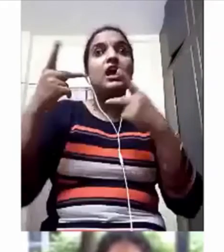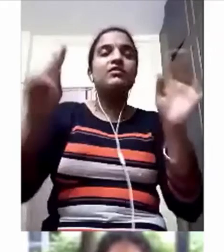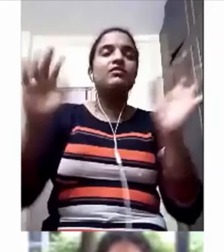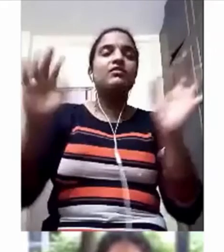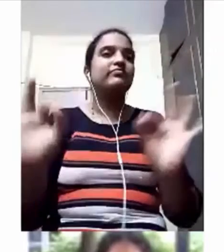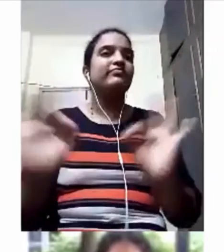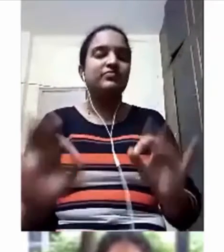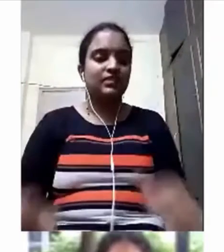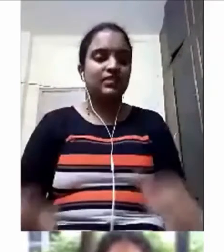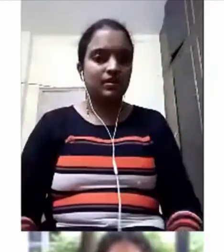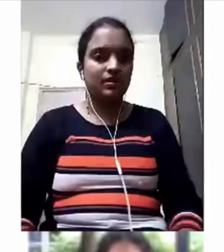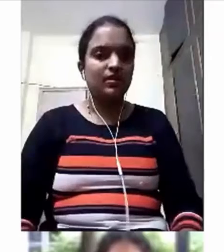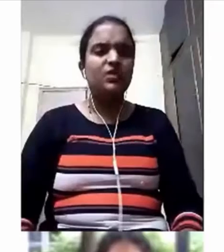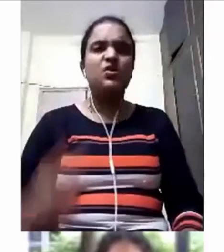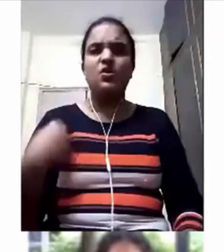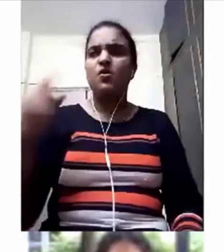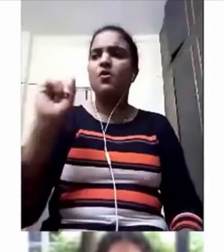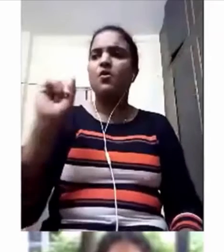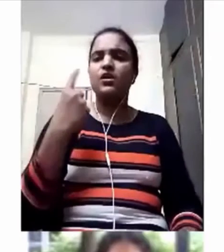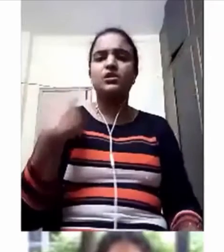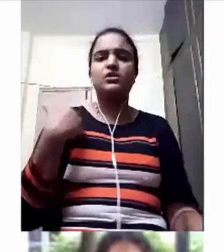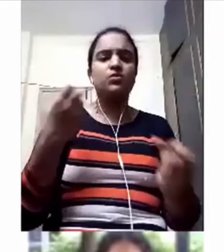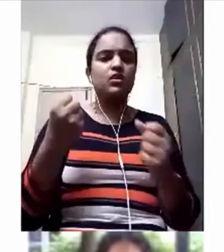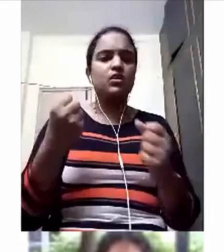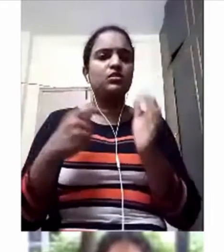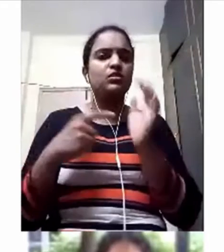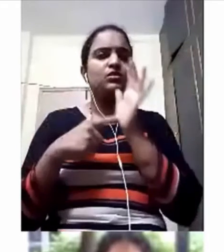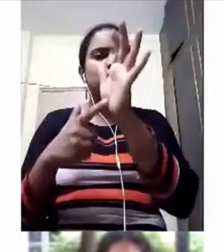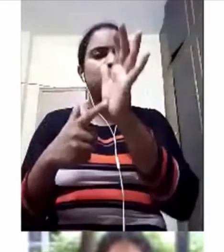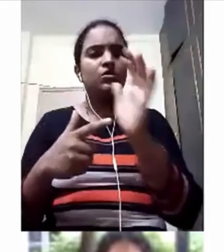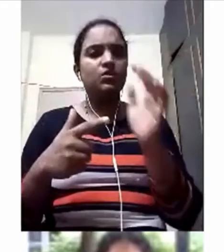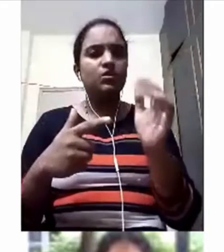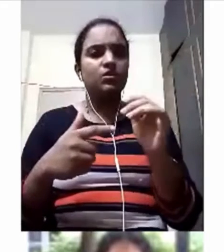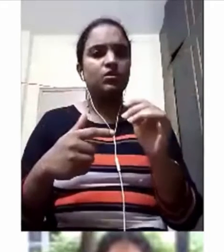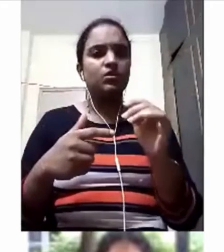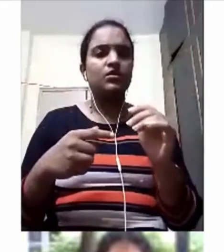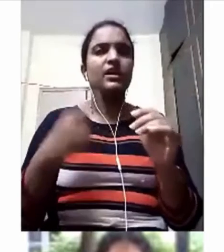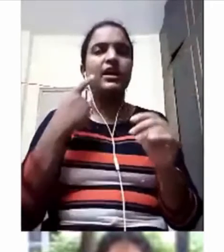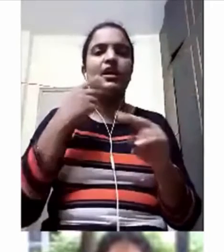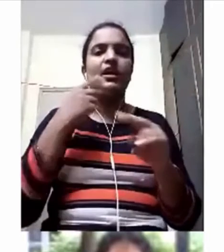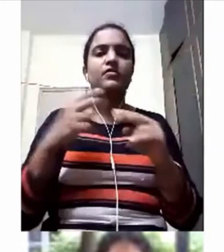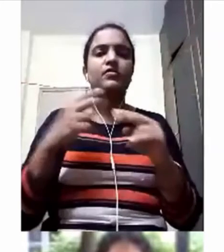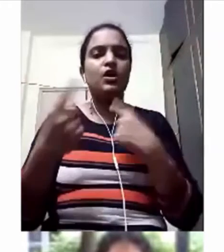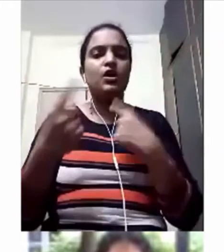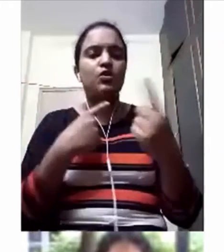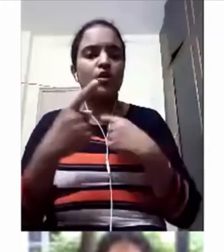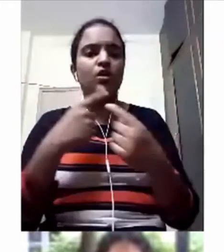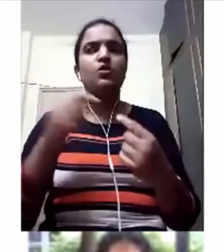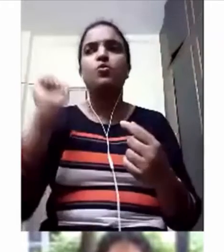So the first thing that I wanted to clarify is that whenever I talk about my journey